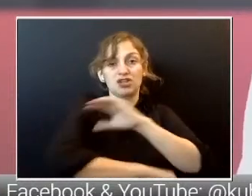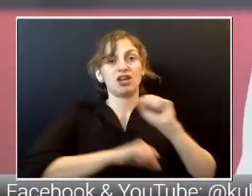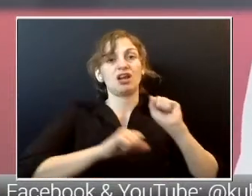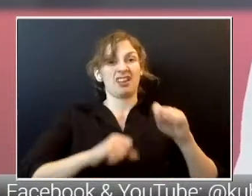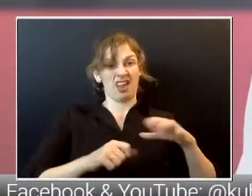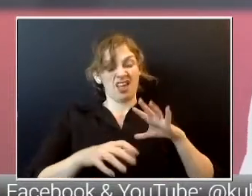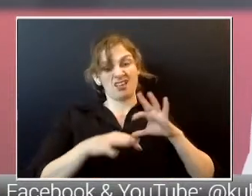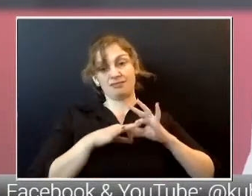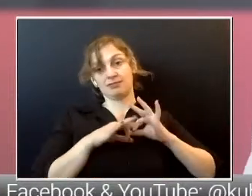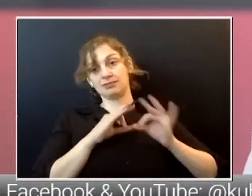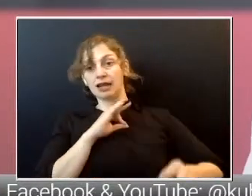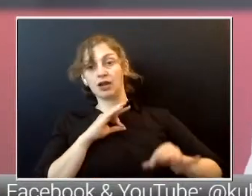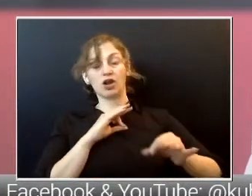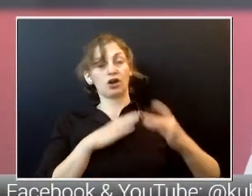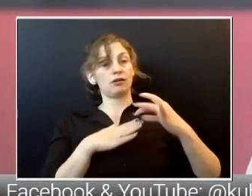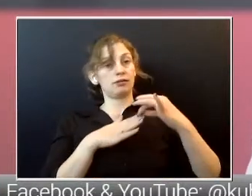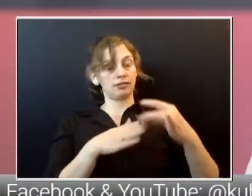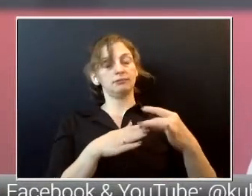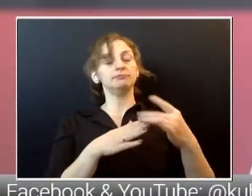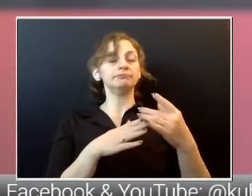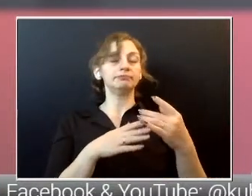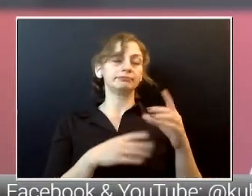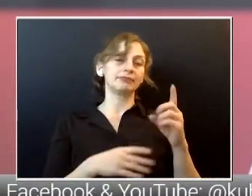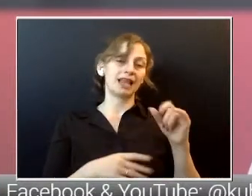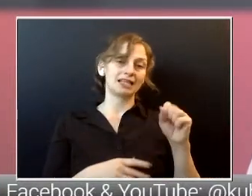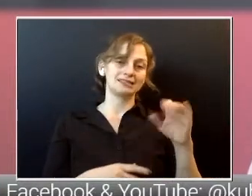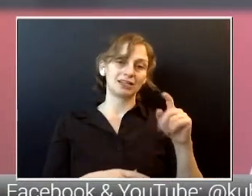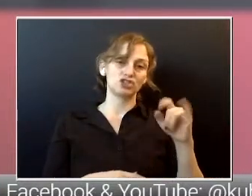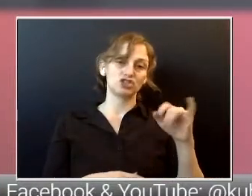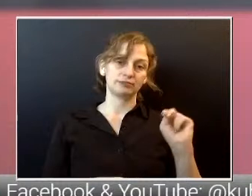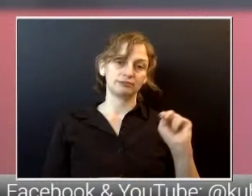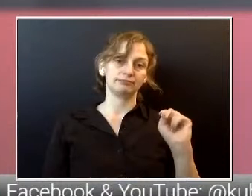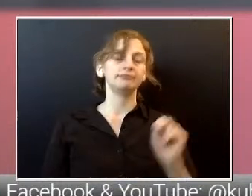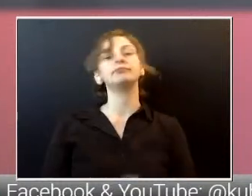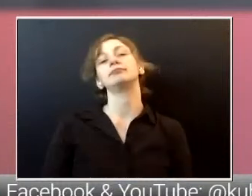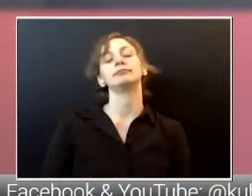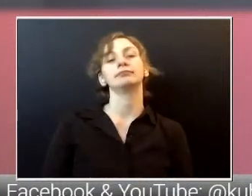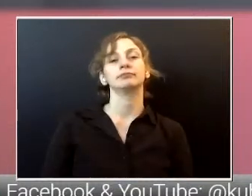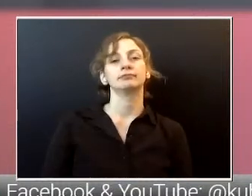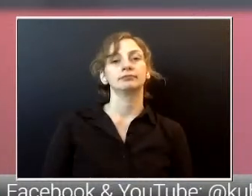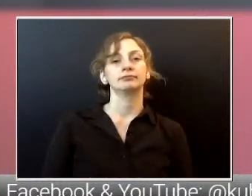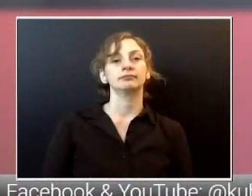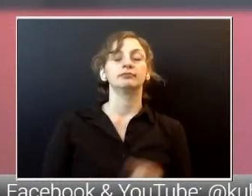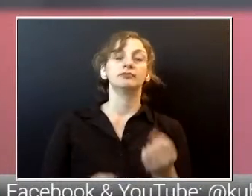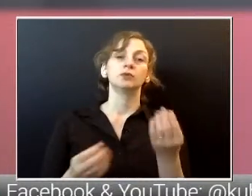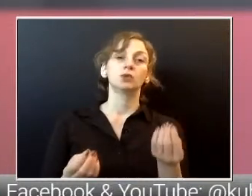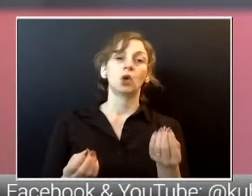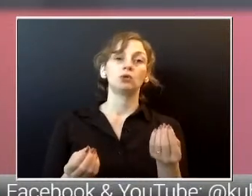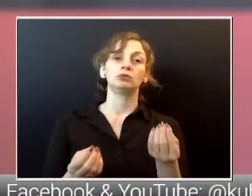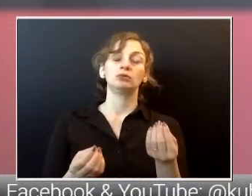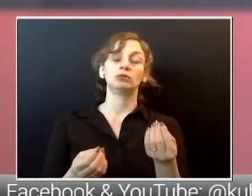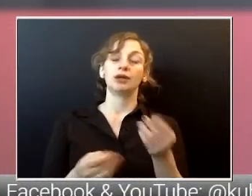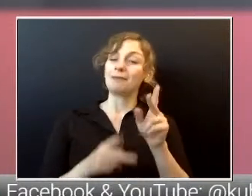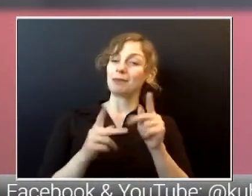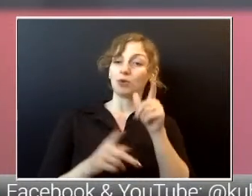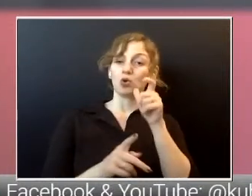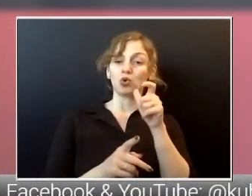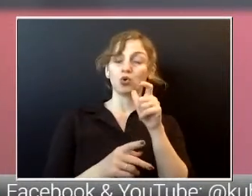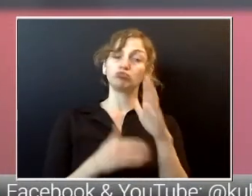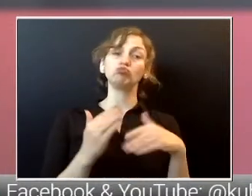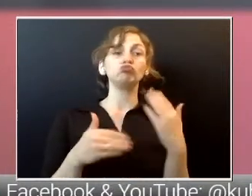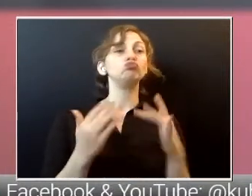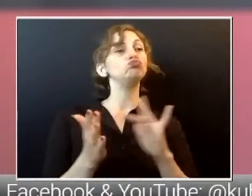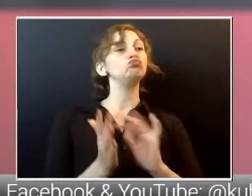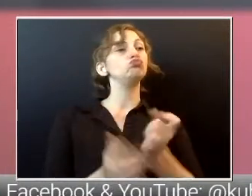So it's not unusual for people who, for whatever reason, stop their blood pressure medicine to develop a